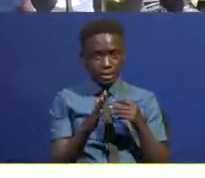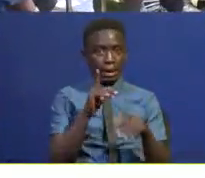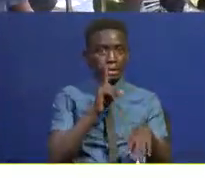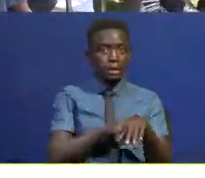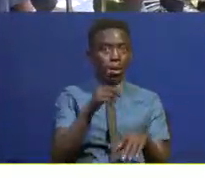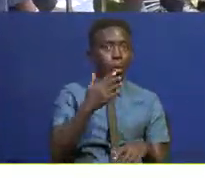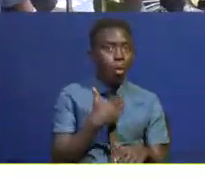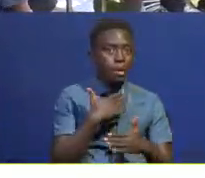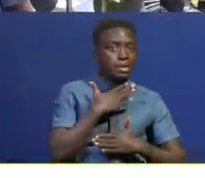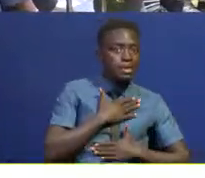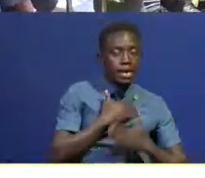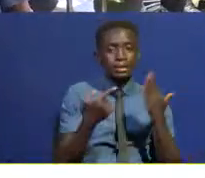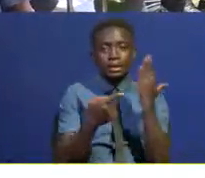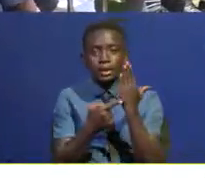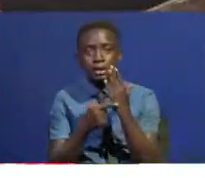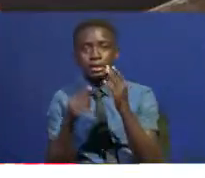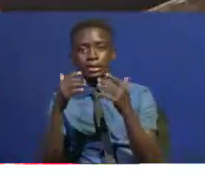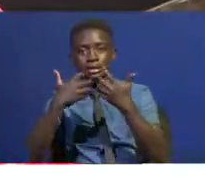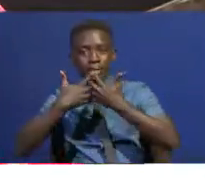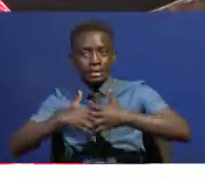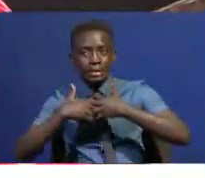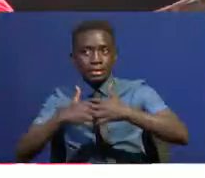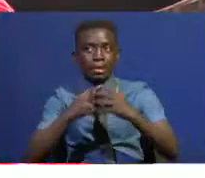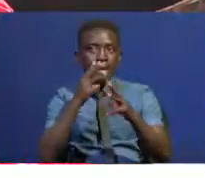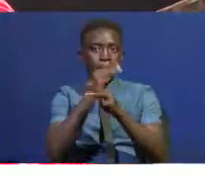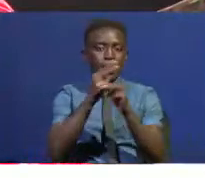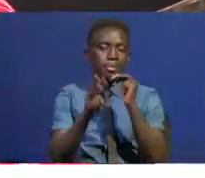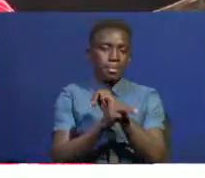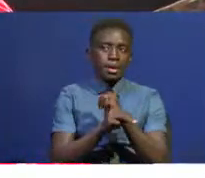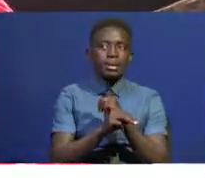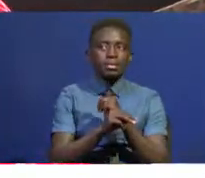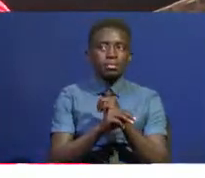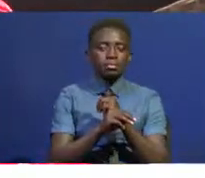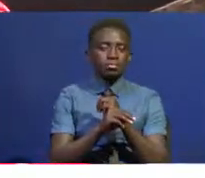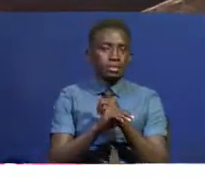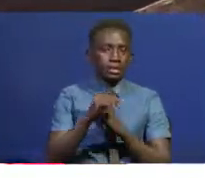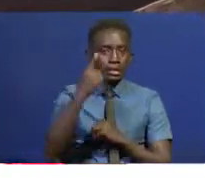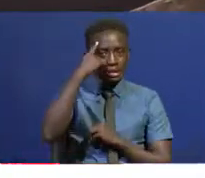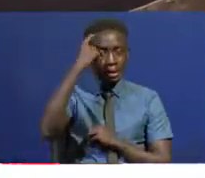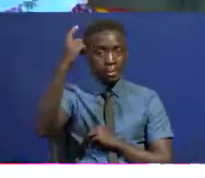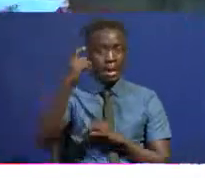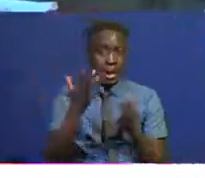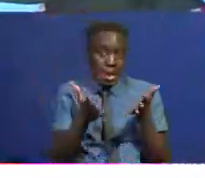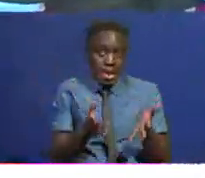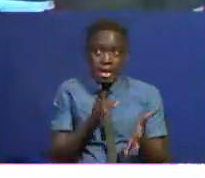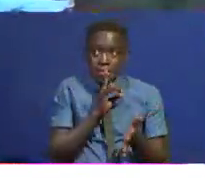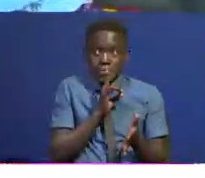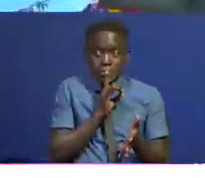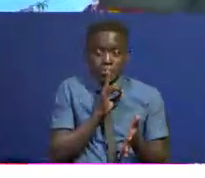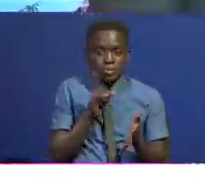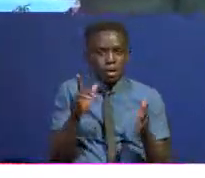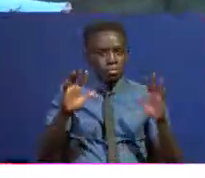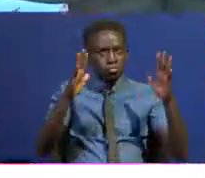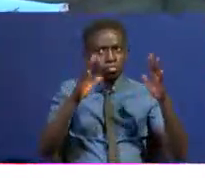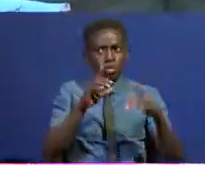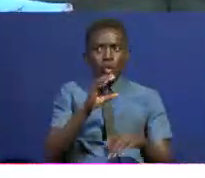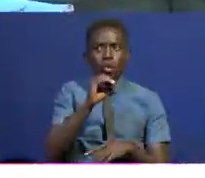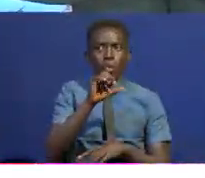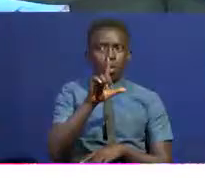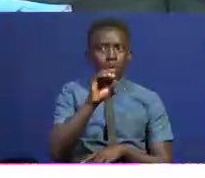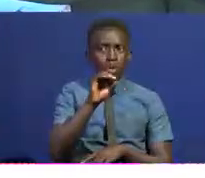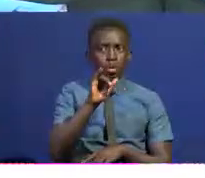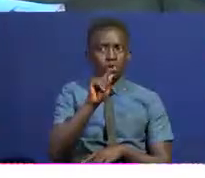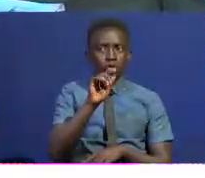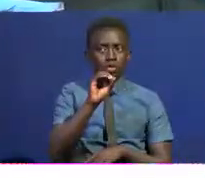engineering and mathematics careers. They were speaking at the Oloitoktok Boys School to celebrate the excellent performance in this